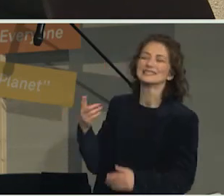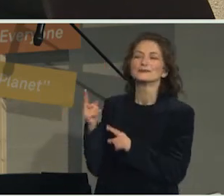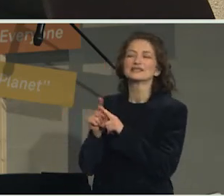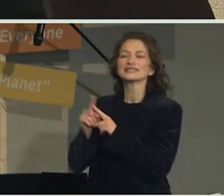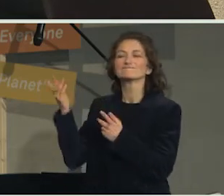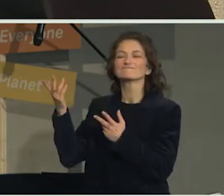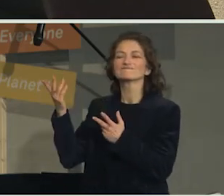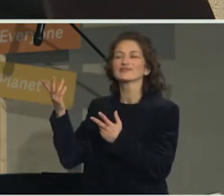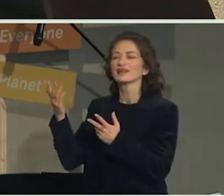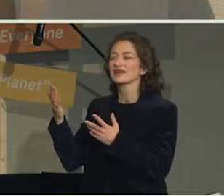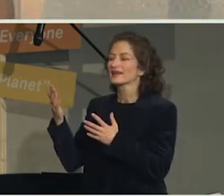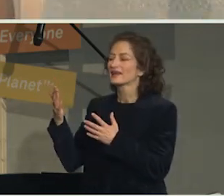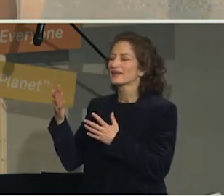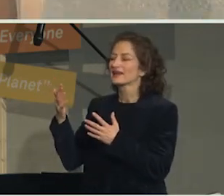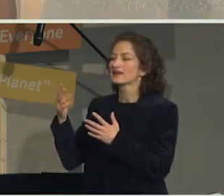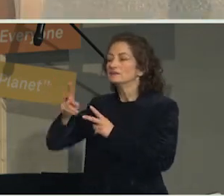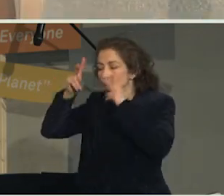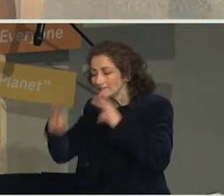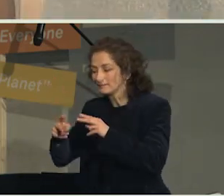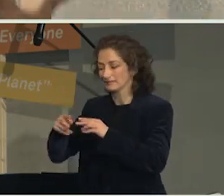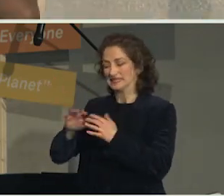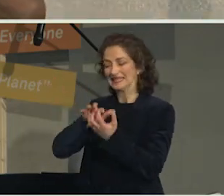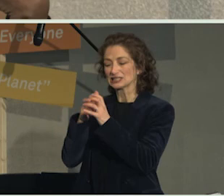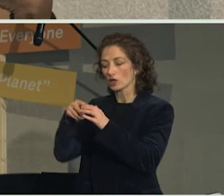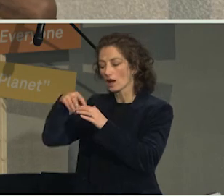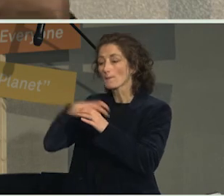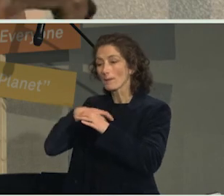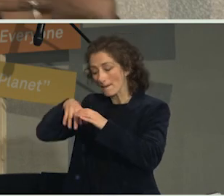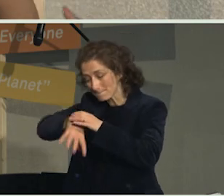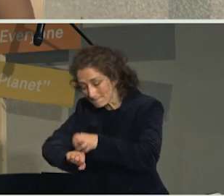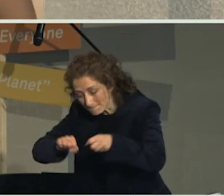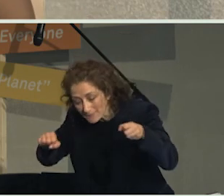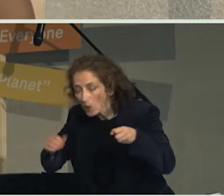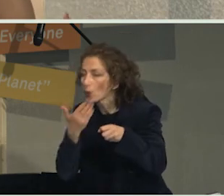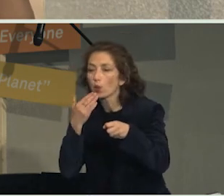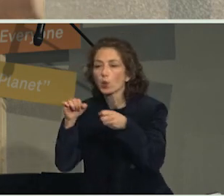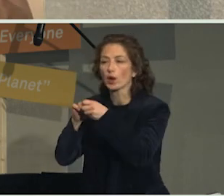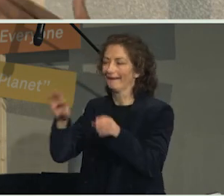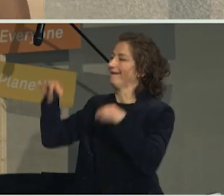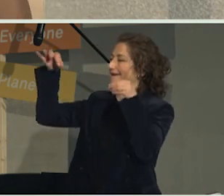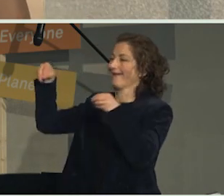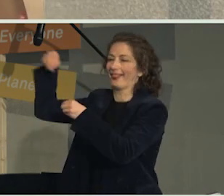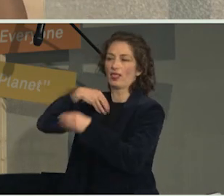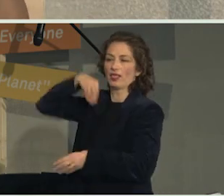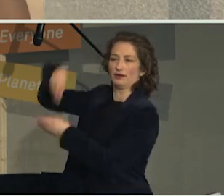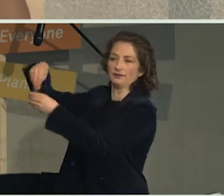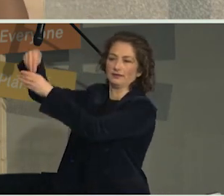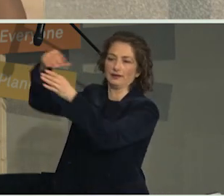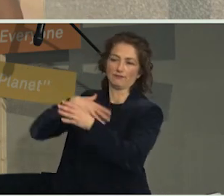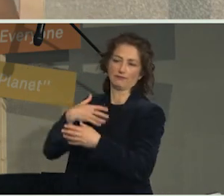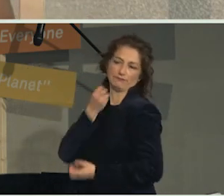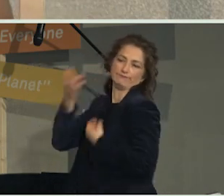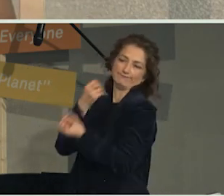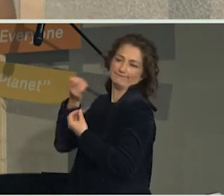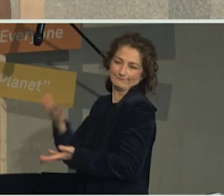around intersectionality. Mm. And that's a choice, people can do it, but as someone who writes some of those texts, I can choose to